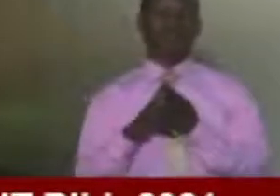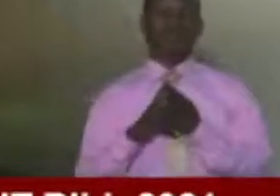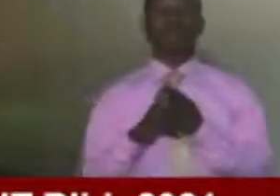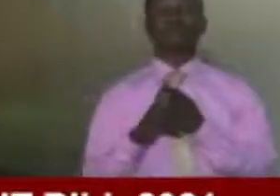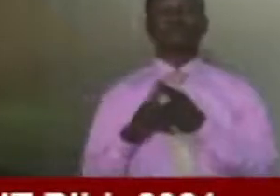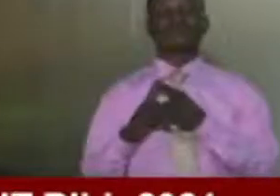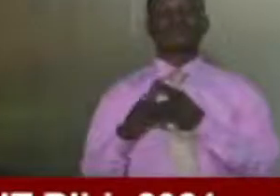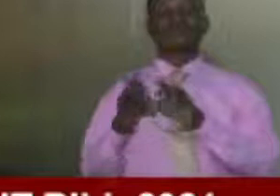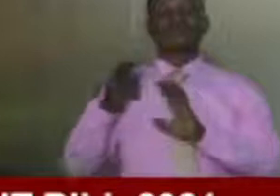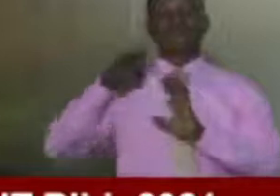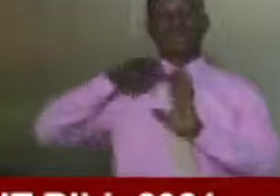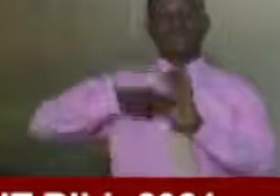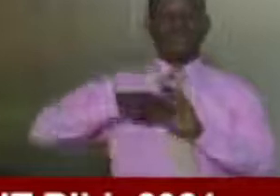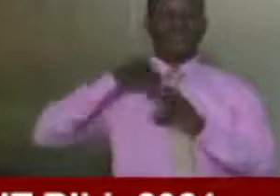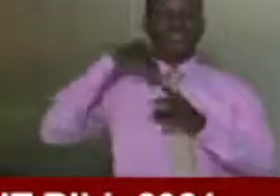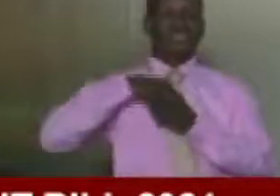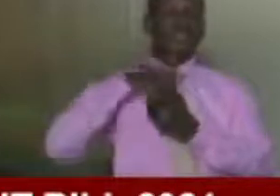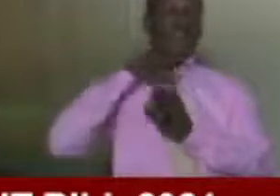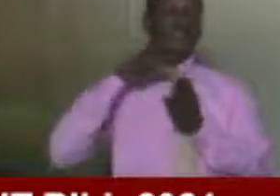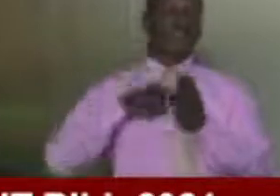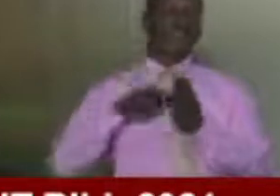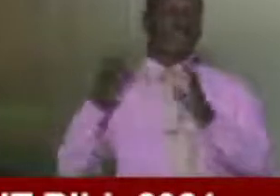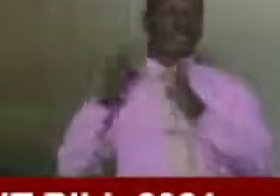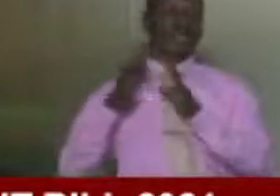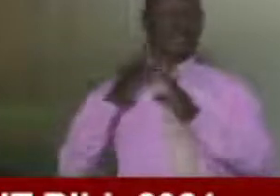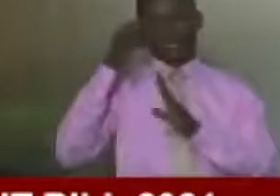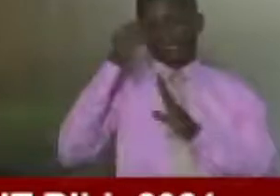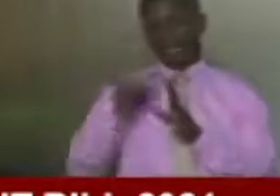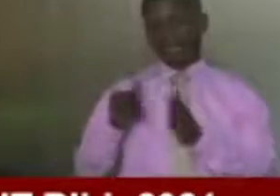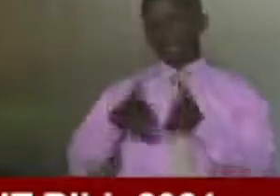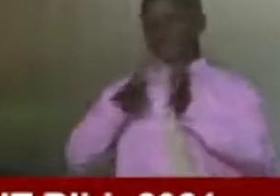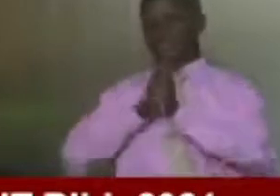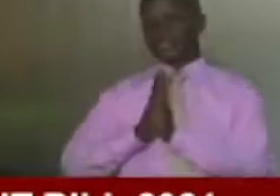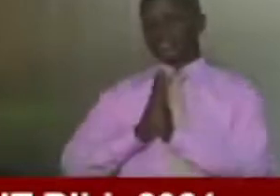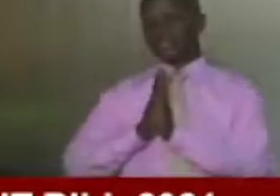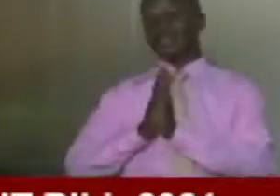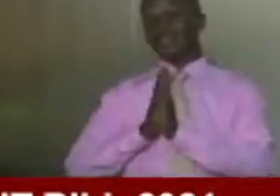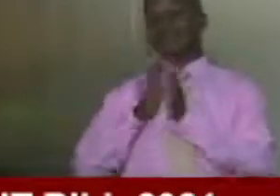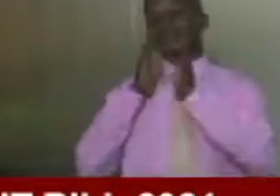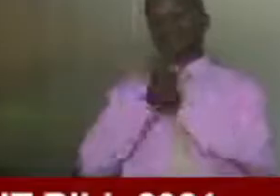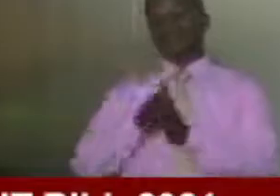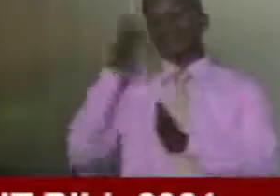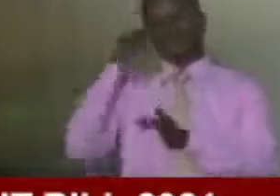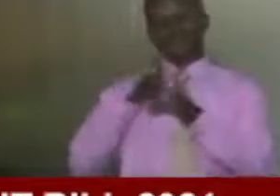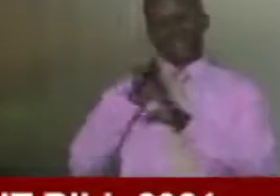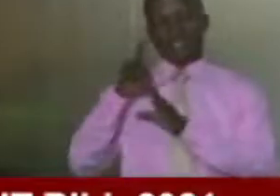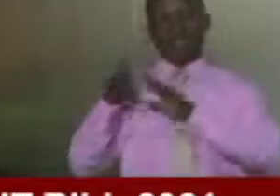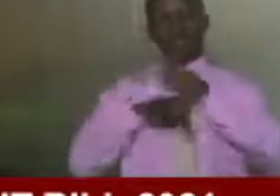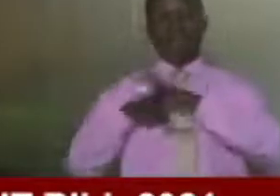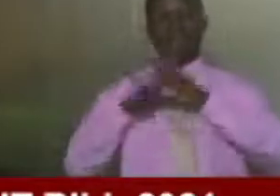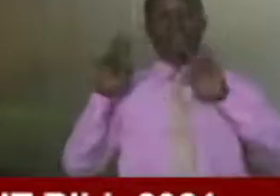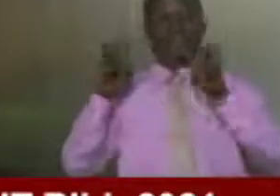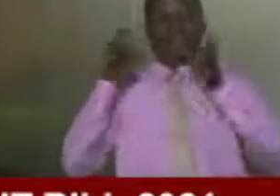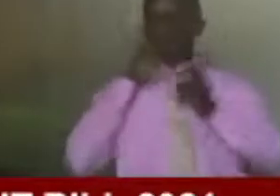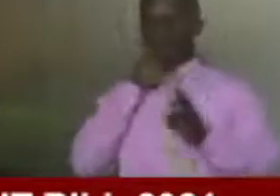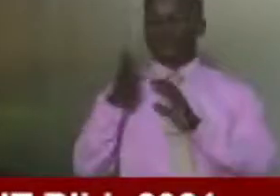join in this call for asking that the direct primaries issue be removed.